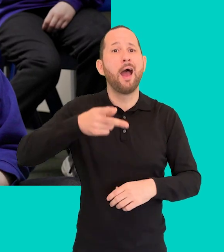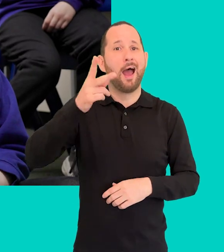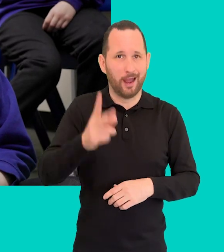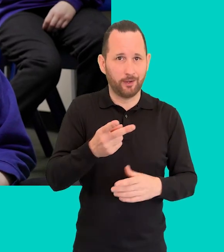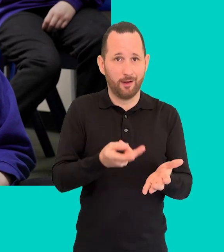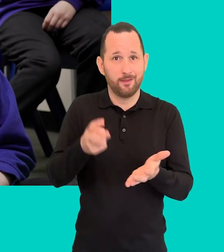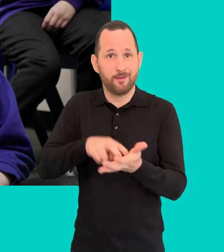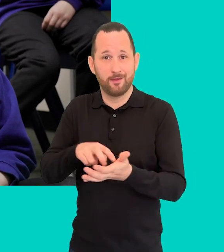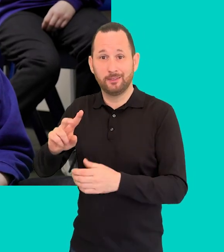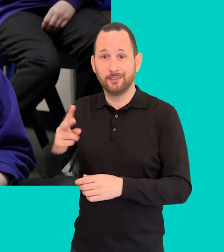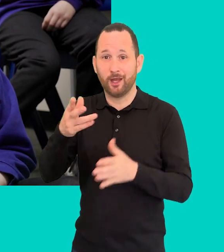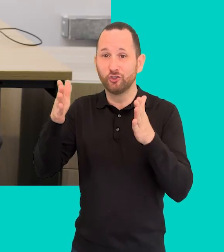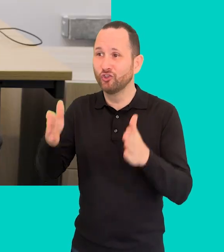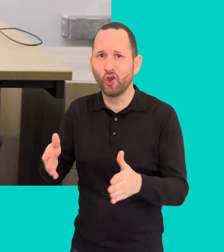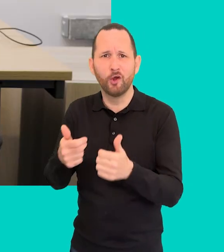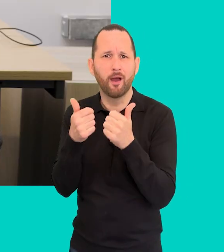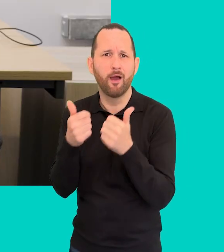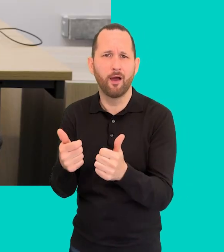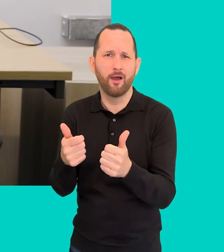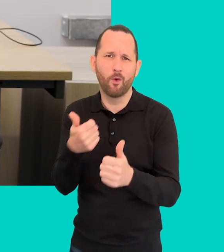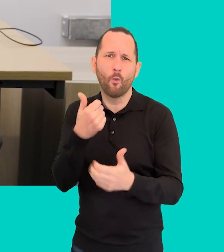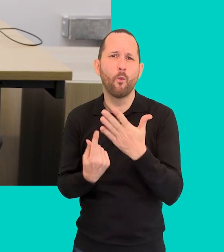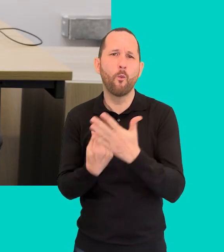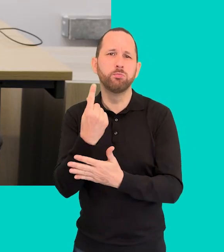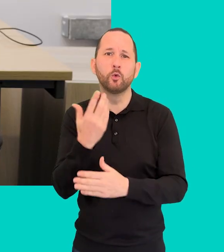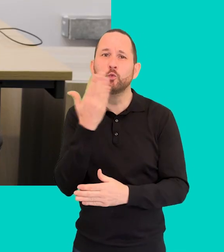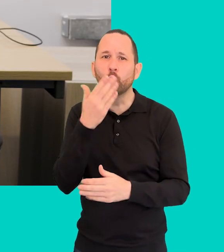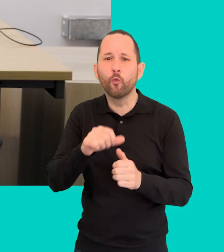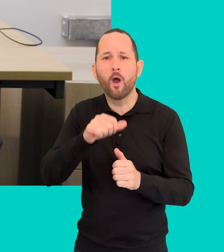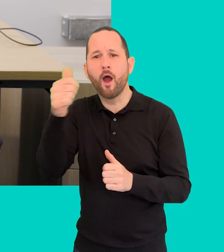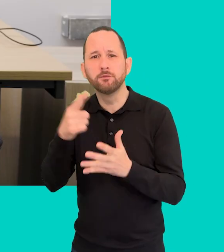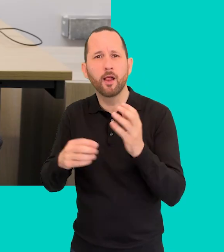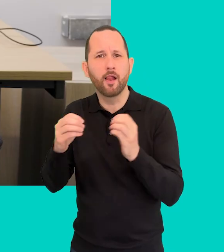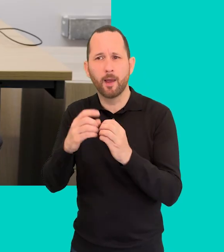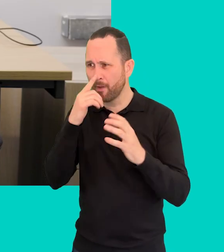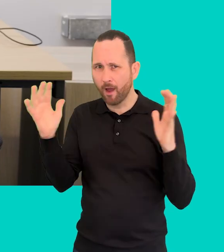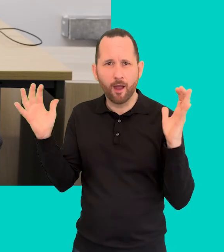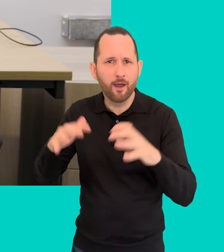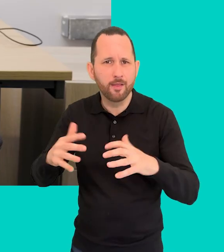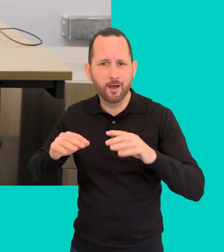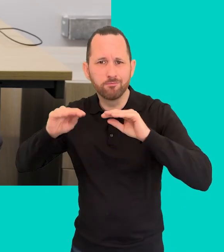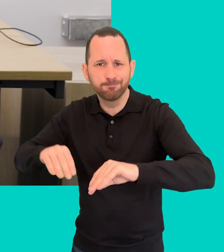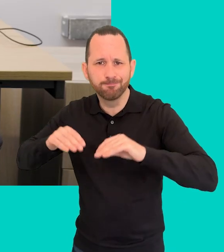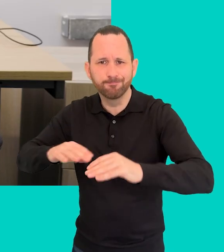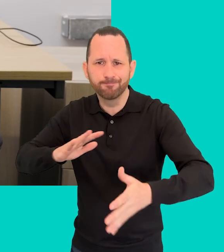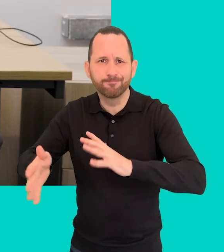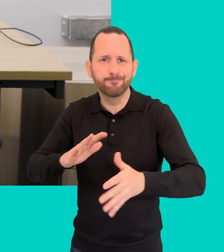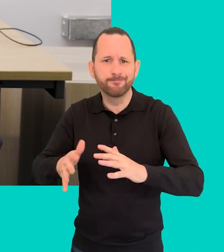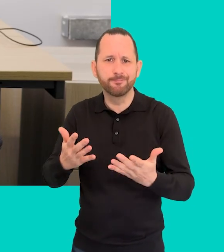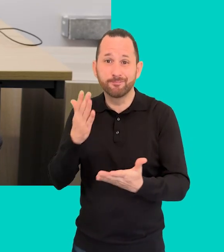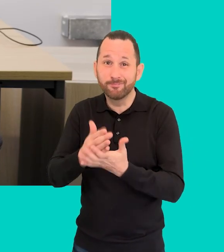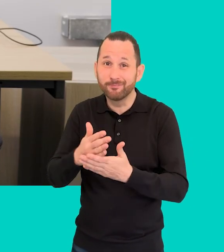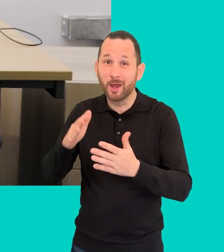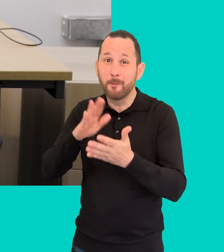2nd term. Yeah, so it's an optional club for the children, and I've had a really good turn up.